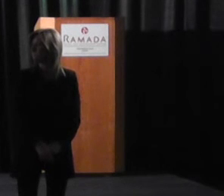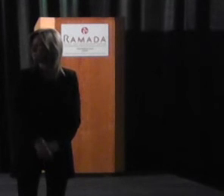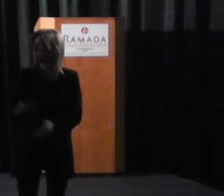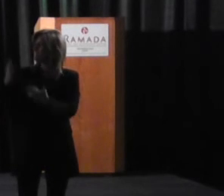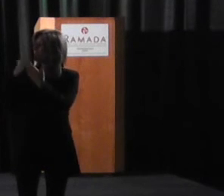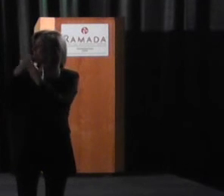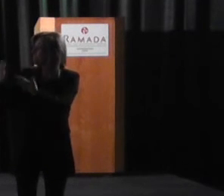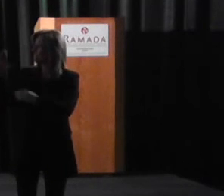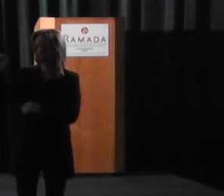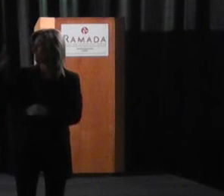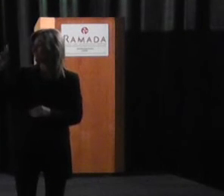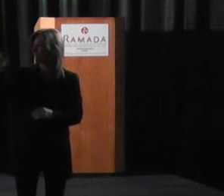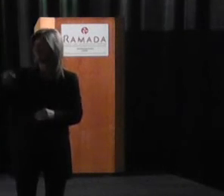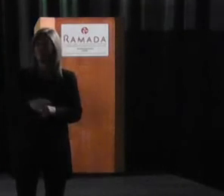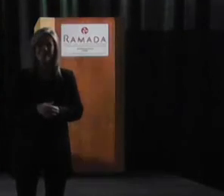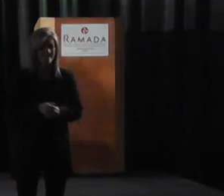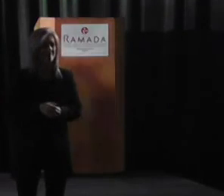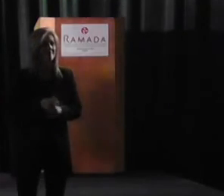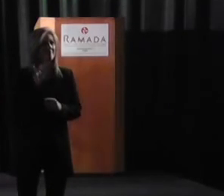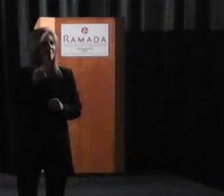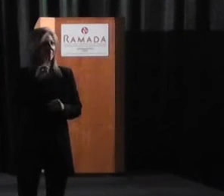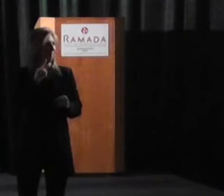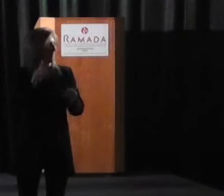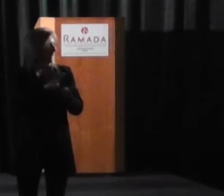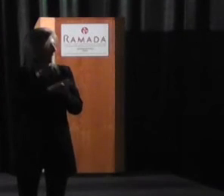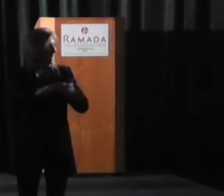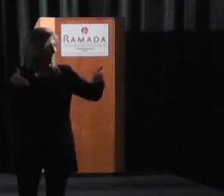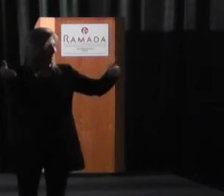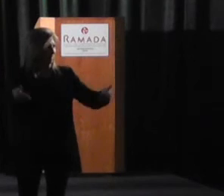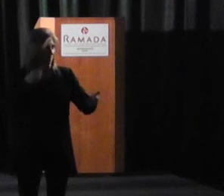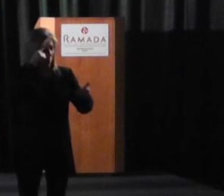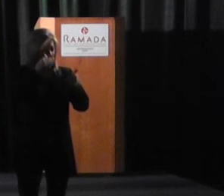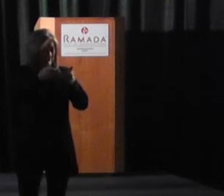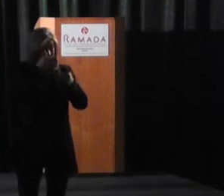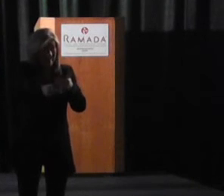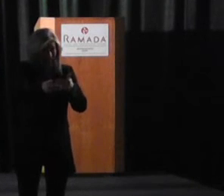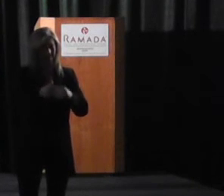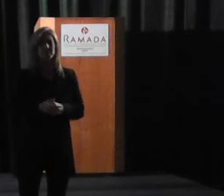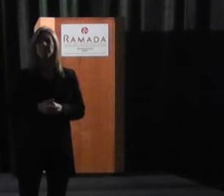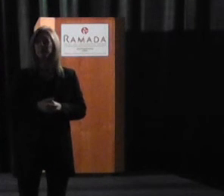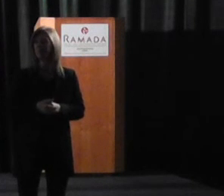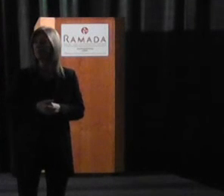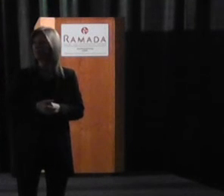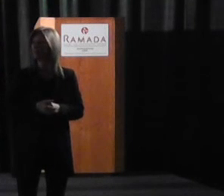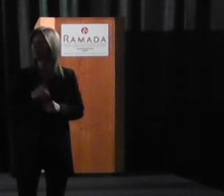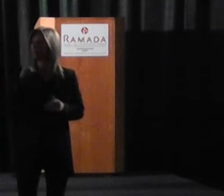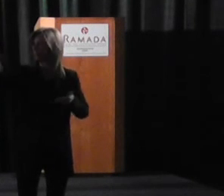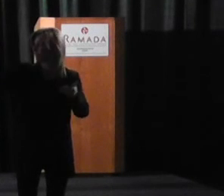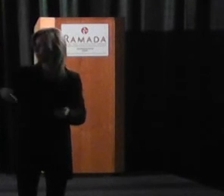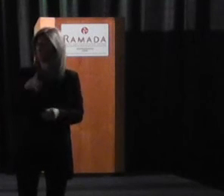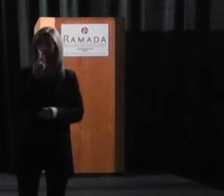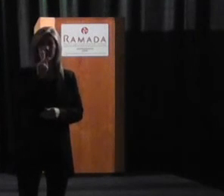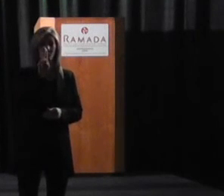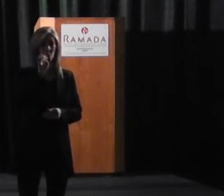Thank you so much, Caitlin, and that was a great introduction for what's up next, our break activity. I'd like to invite Quinn Tang up